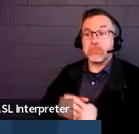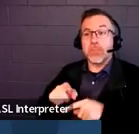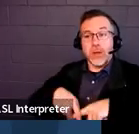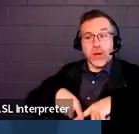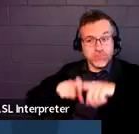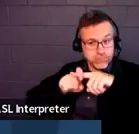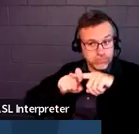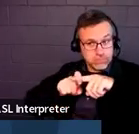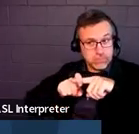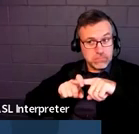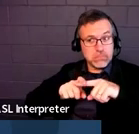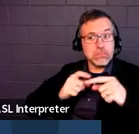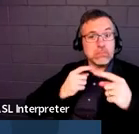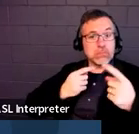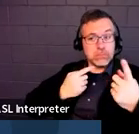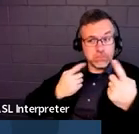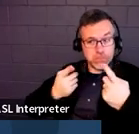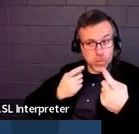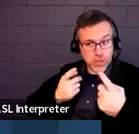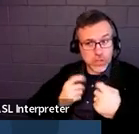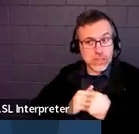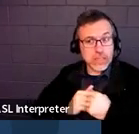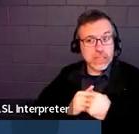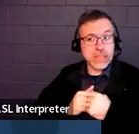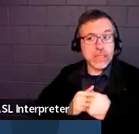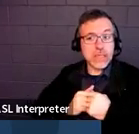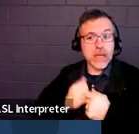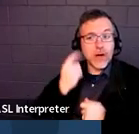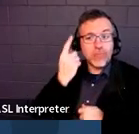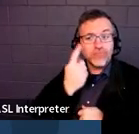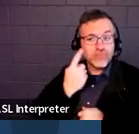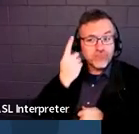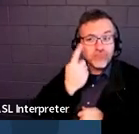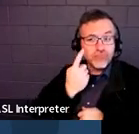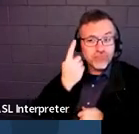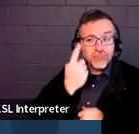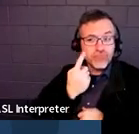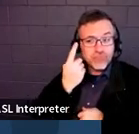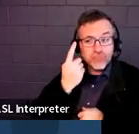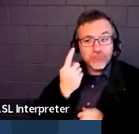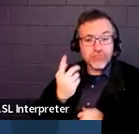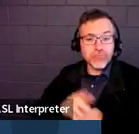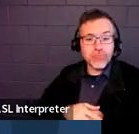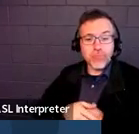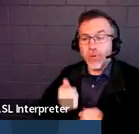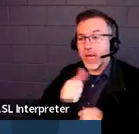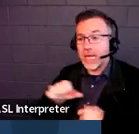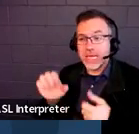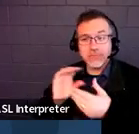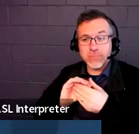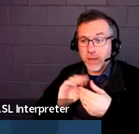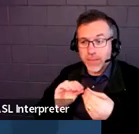any questions or any wonderings or comments on what I've just said